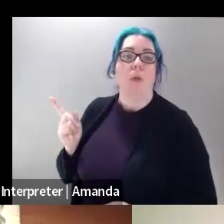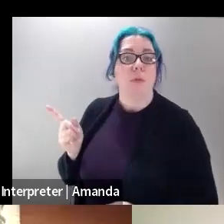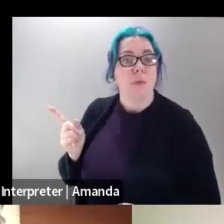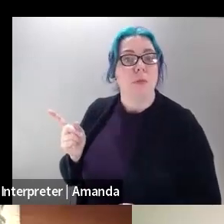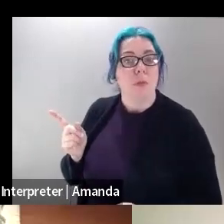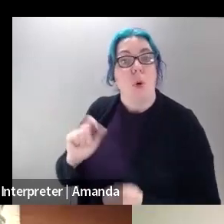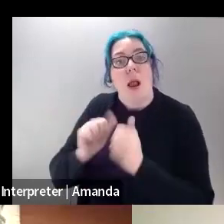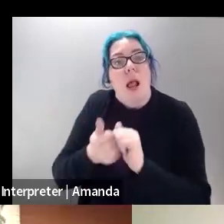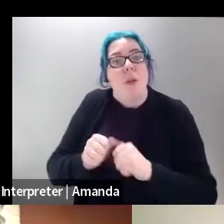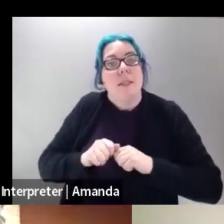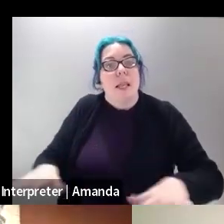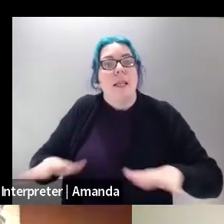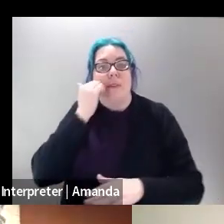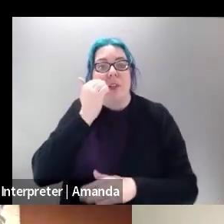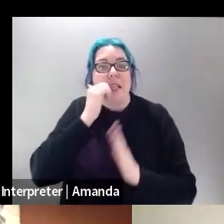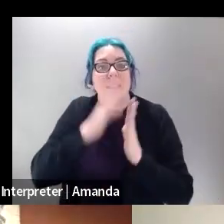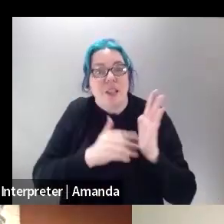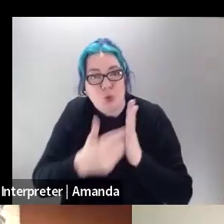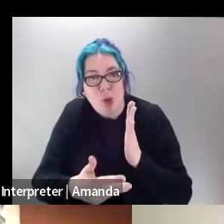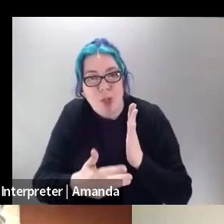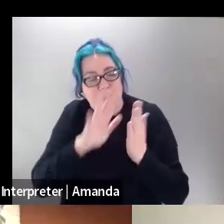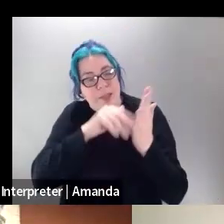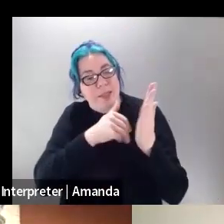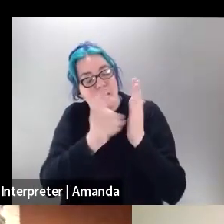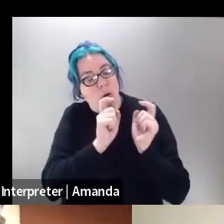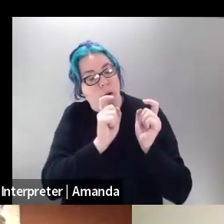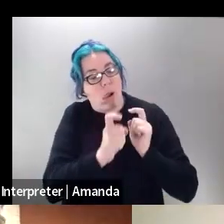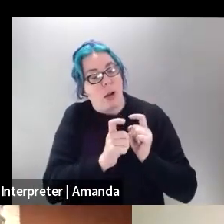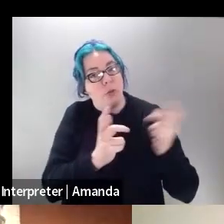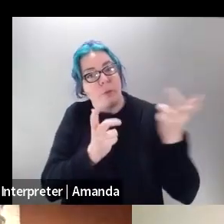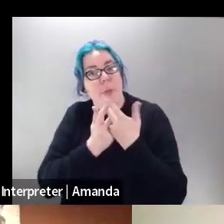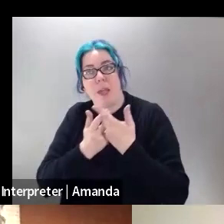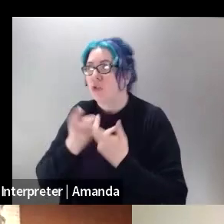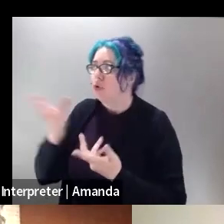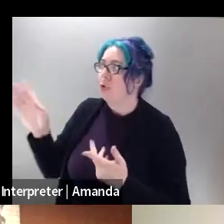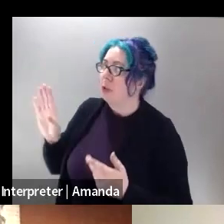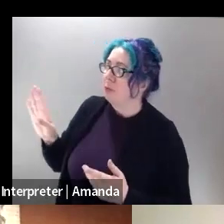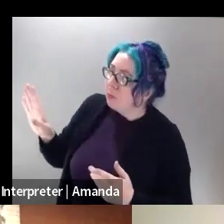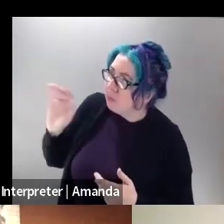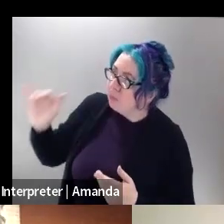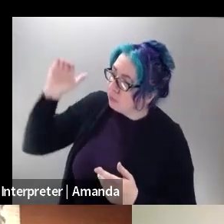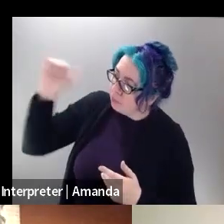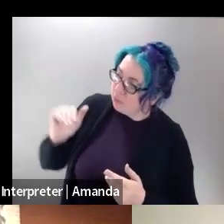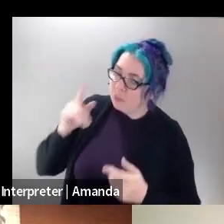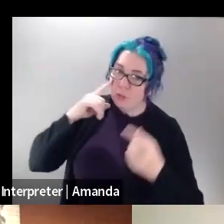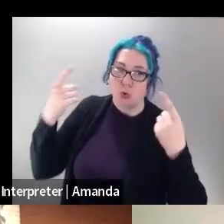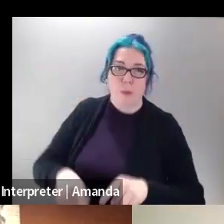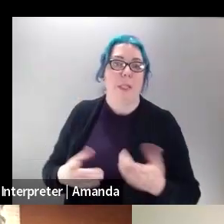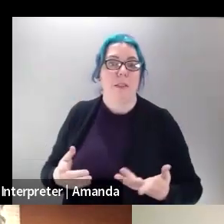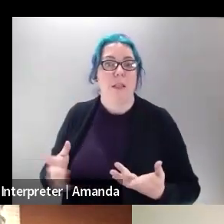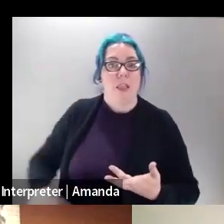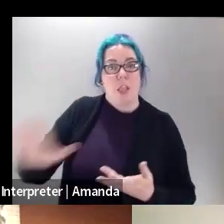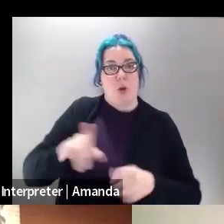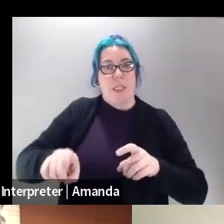just used as part of that, as just a subtle reinforcement of the things that we all agreed to.